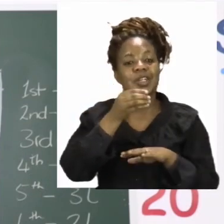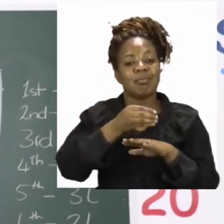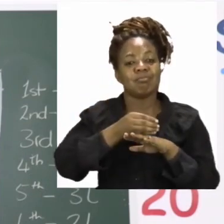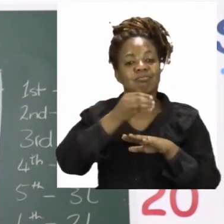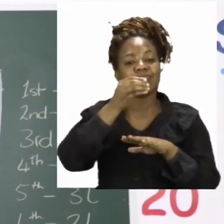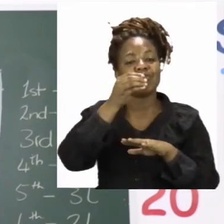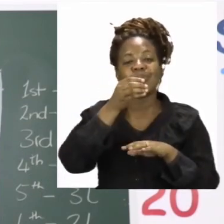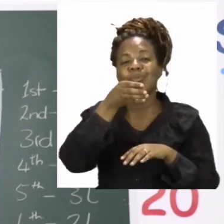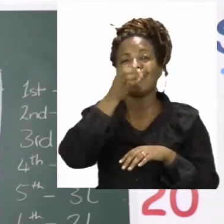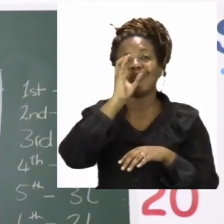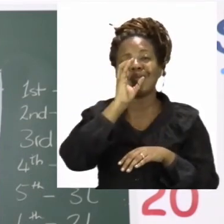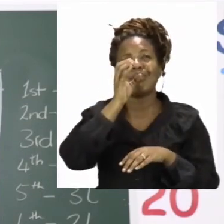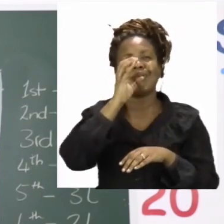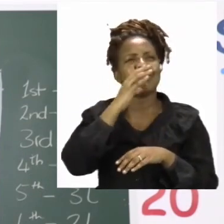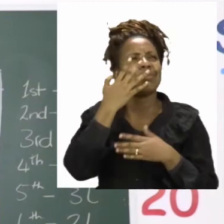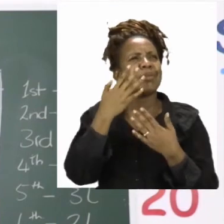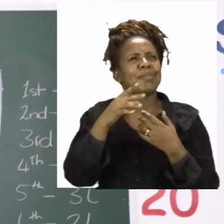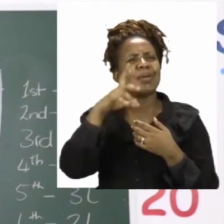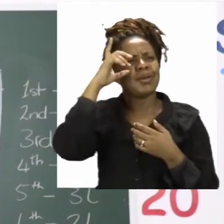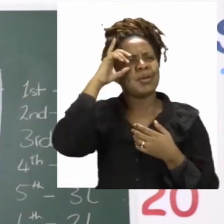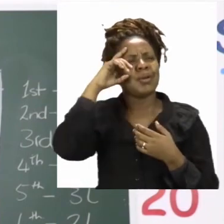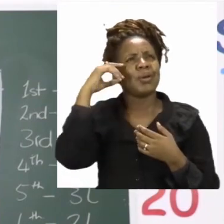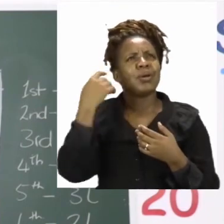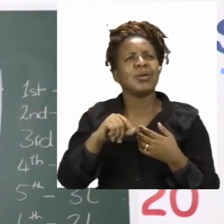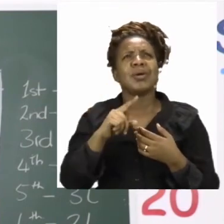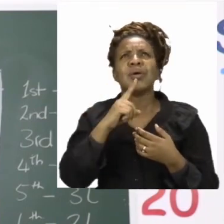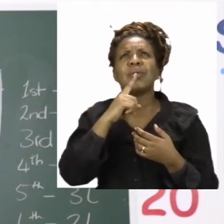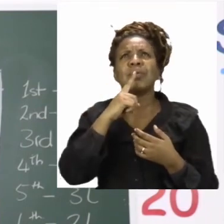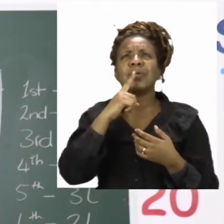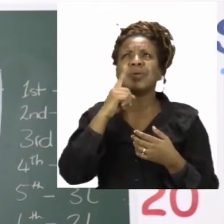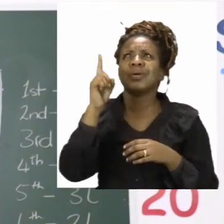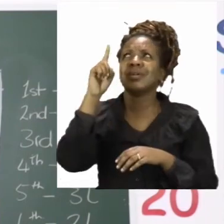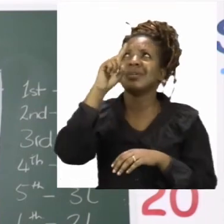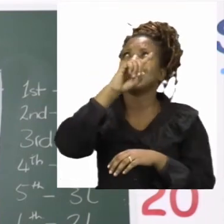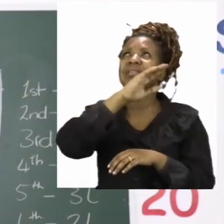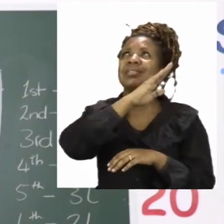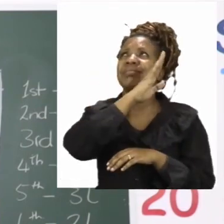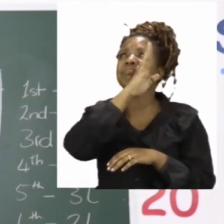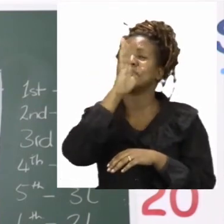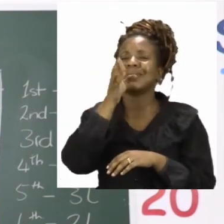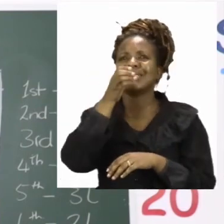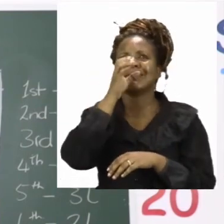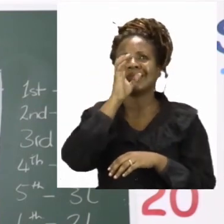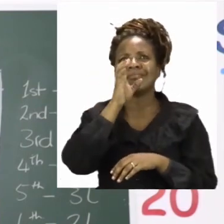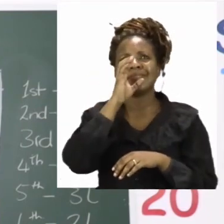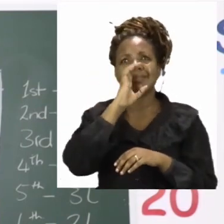hot day. So we are going to count from